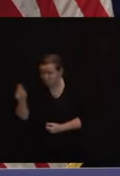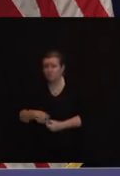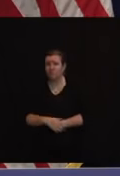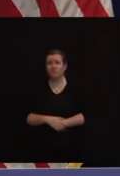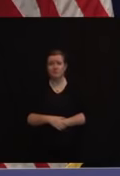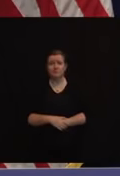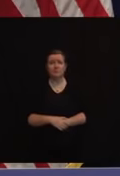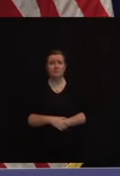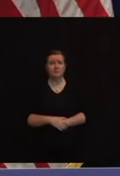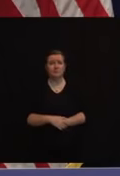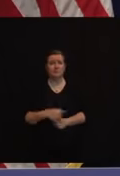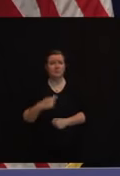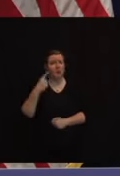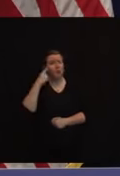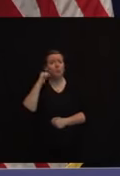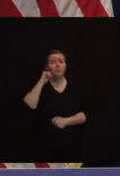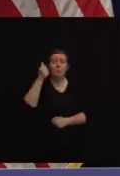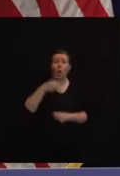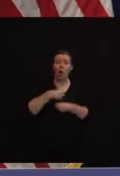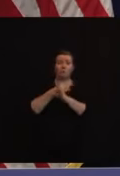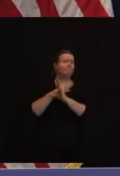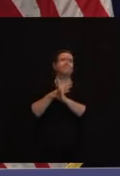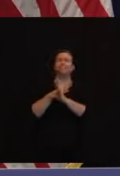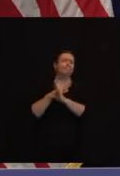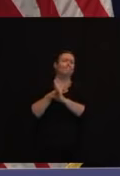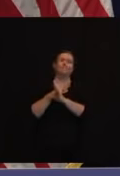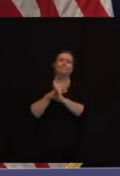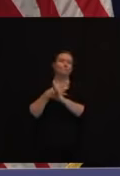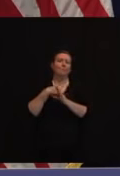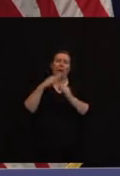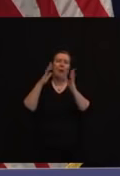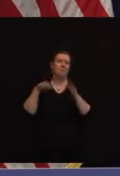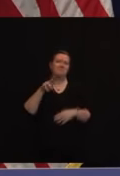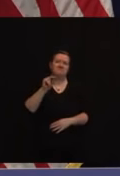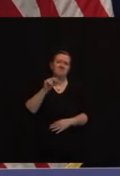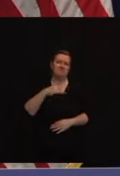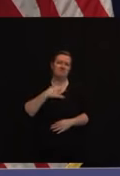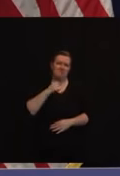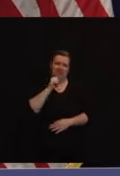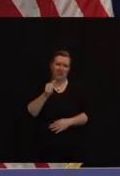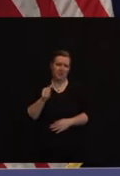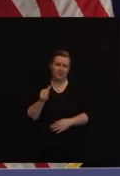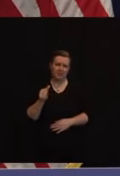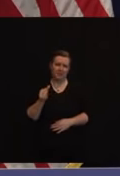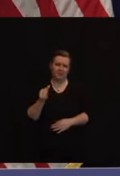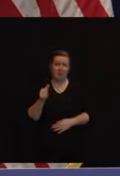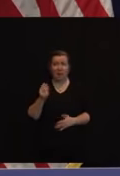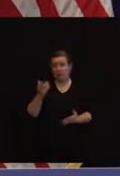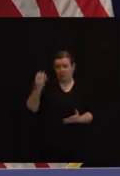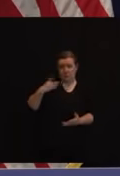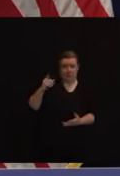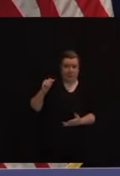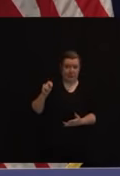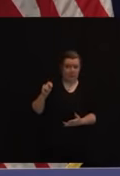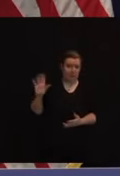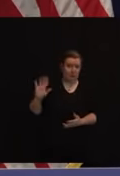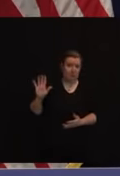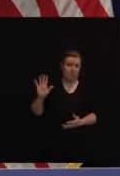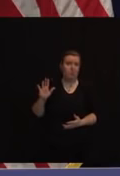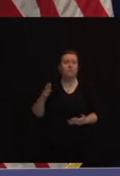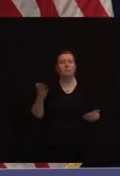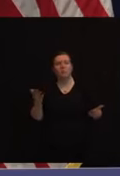for tomorrow with the White House, to the best of my knowledge, unless Dan tells me otherwise. So I think we'll